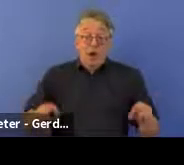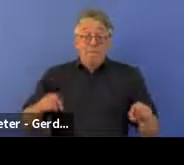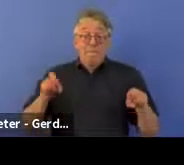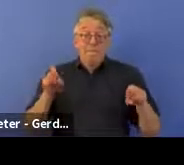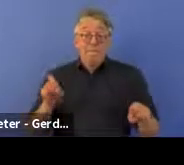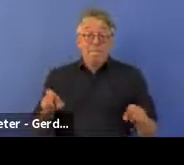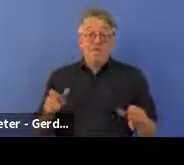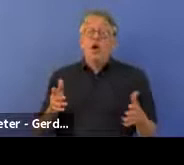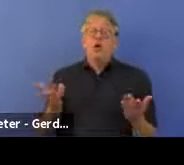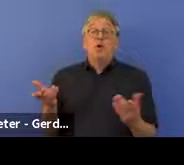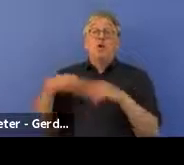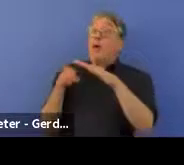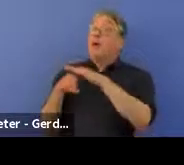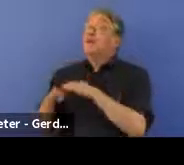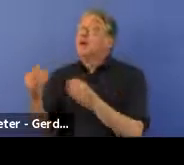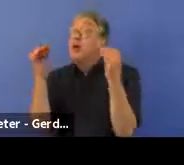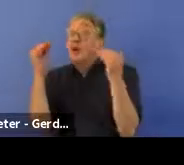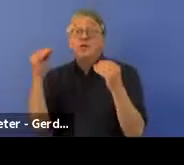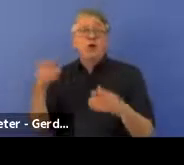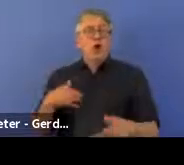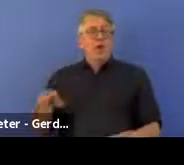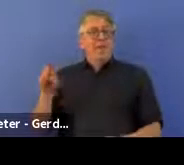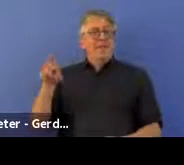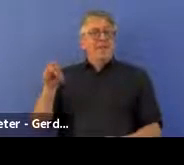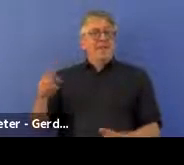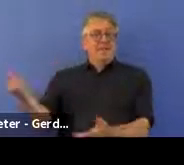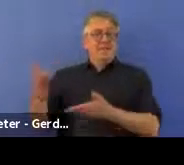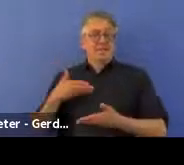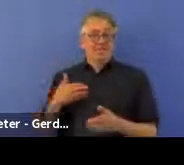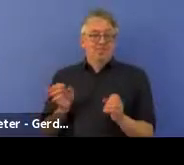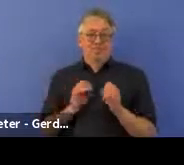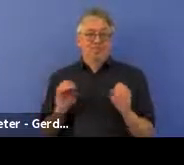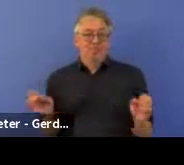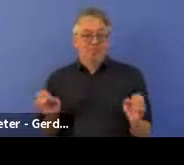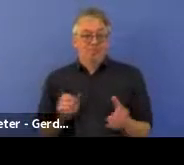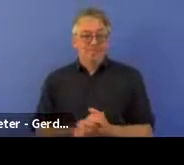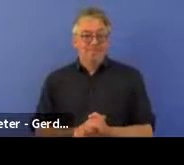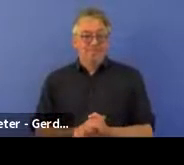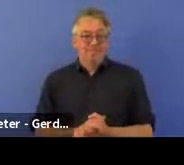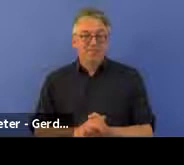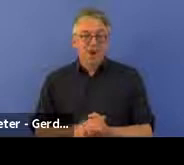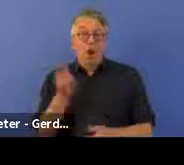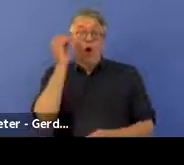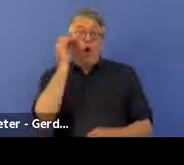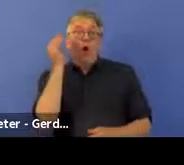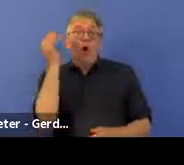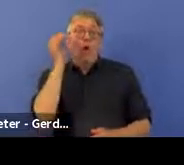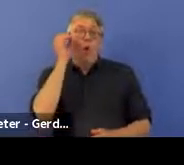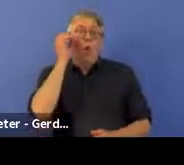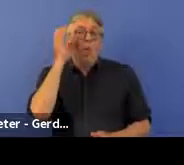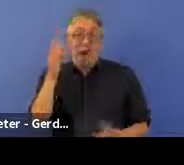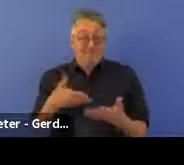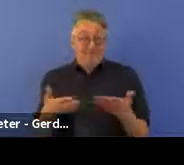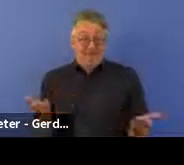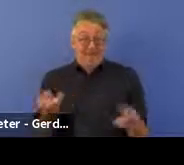most vulnerable and deprived, whether it is about accessing education, healthcare, and socialization. Even before